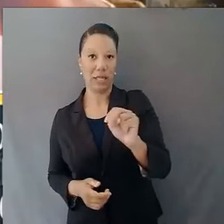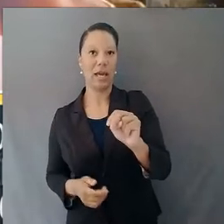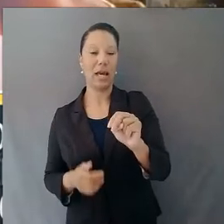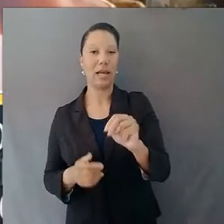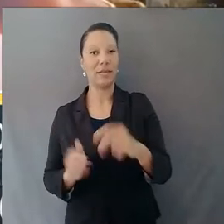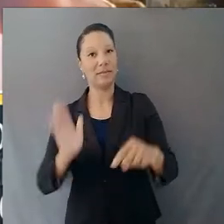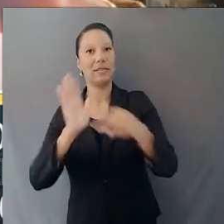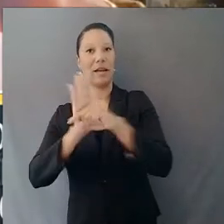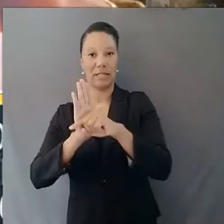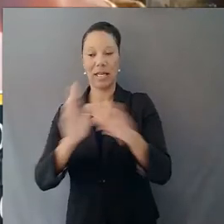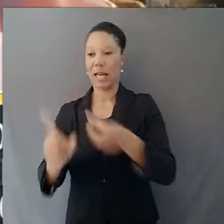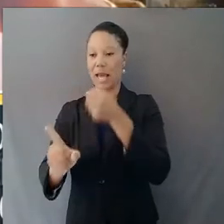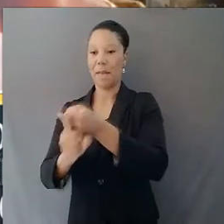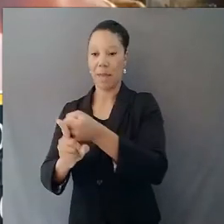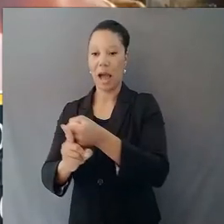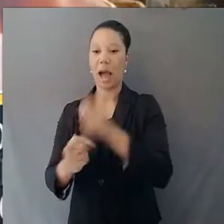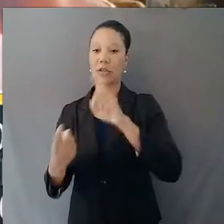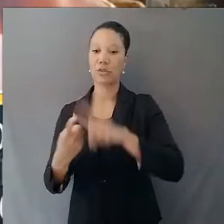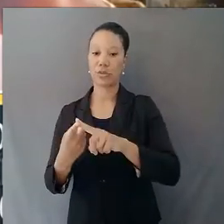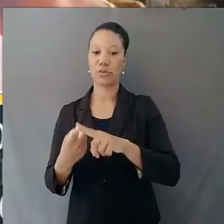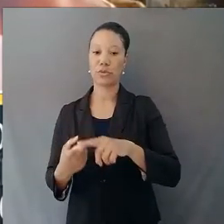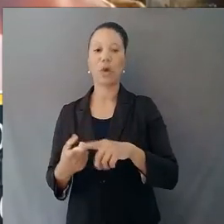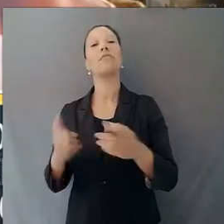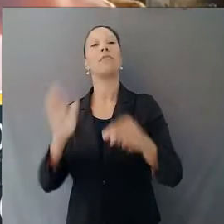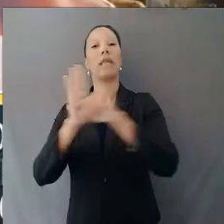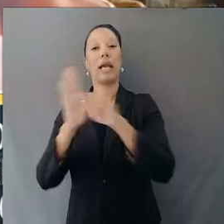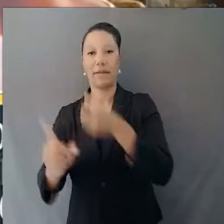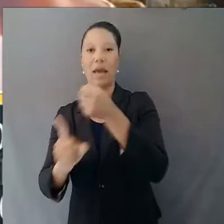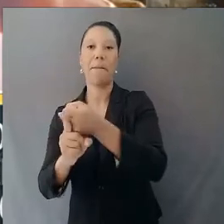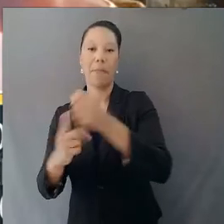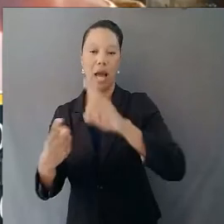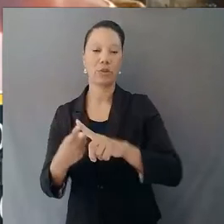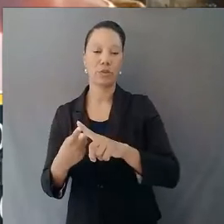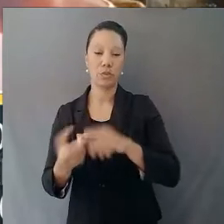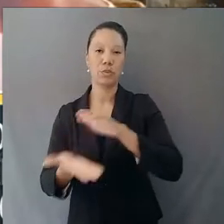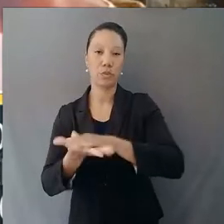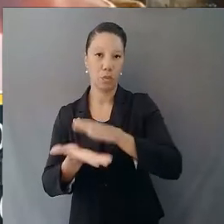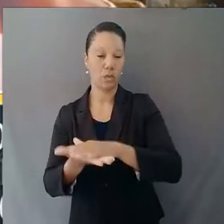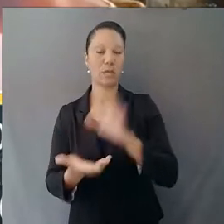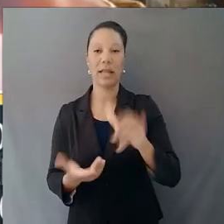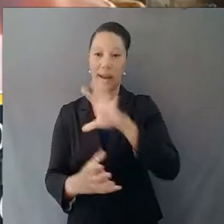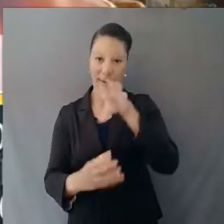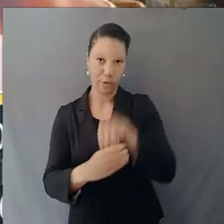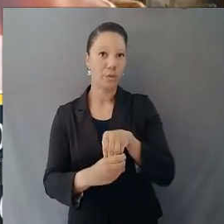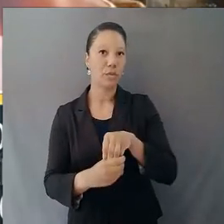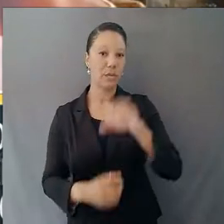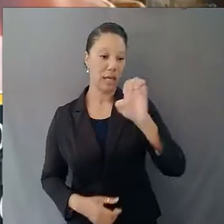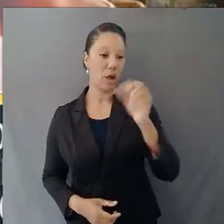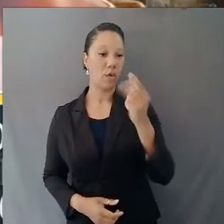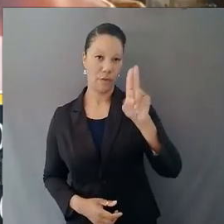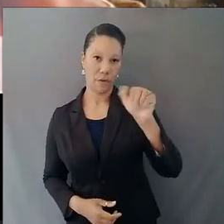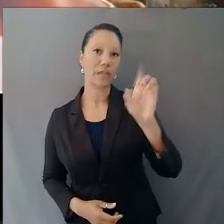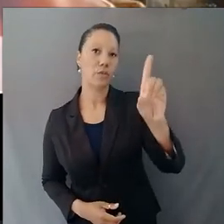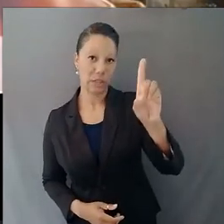for K through 12 or K through 14 rather schools, which also includes our school